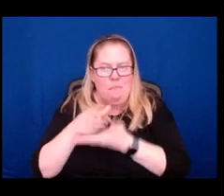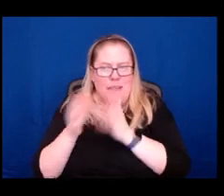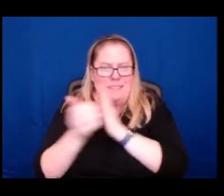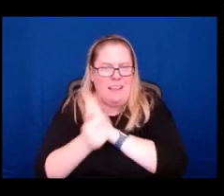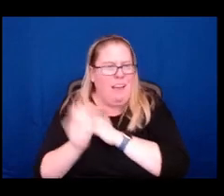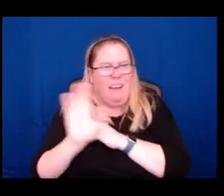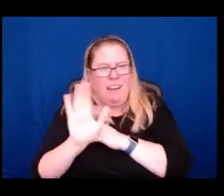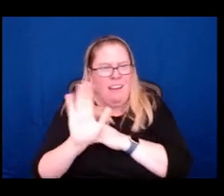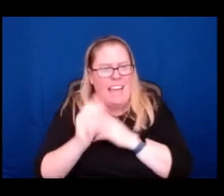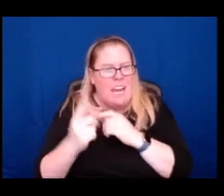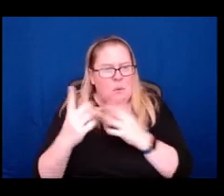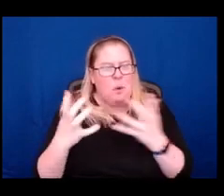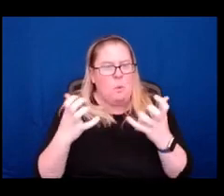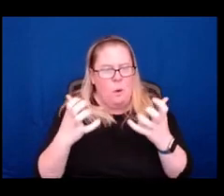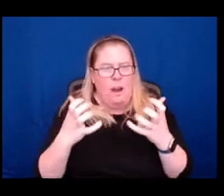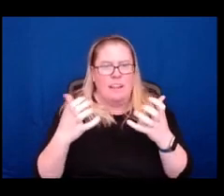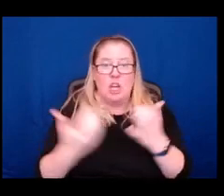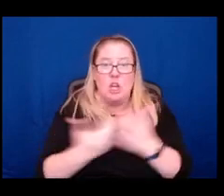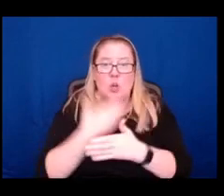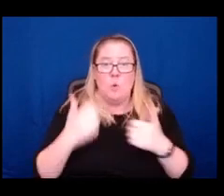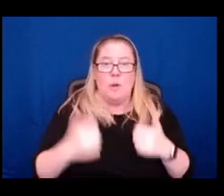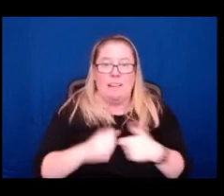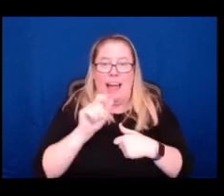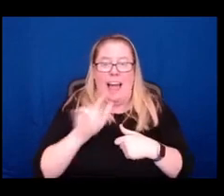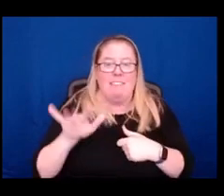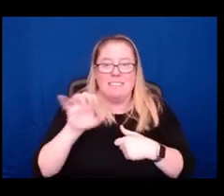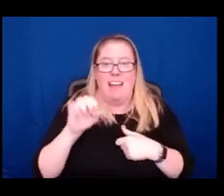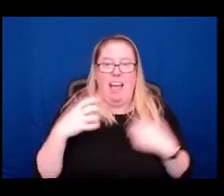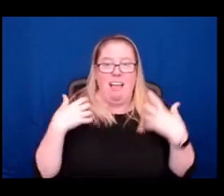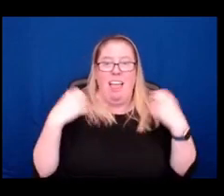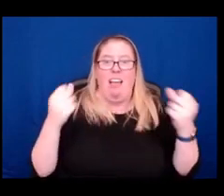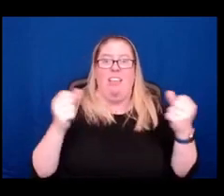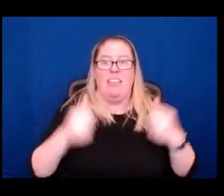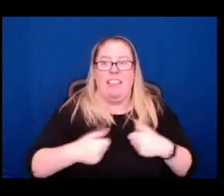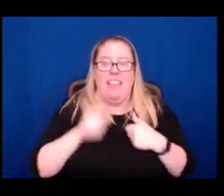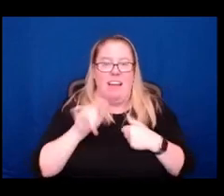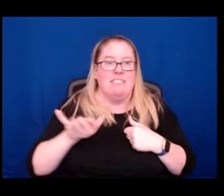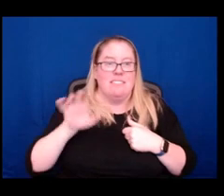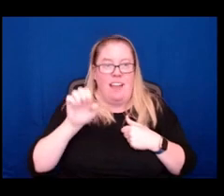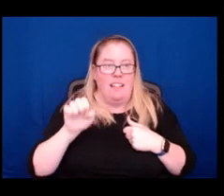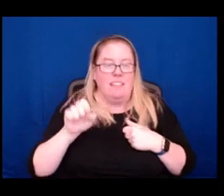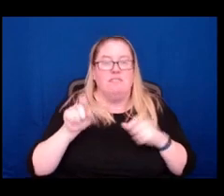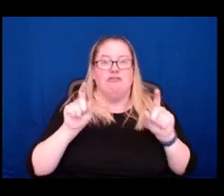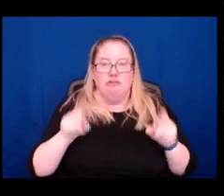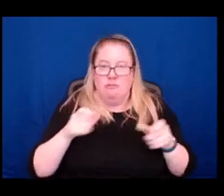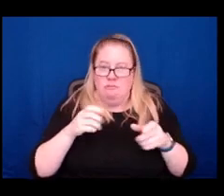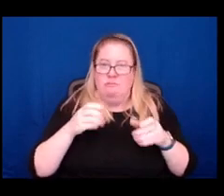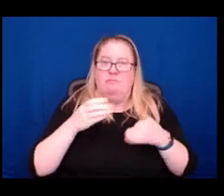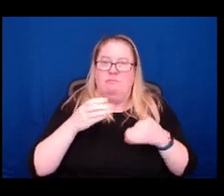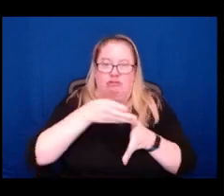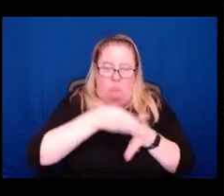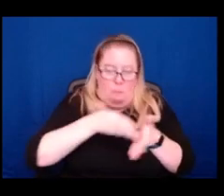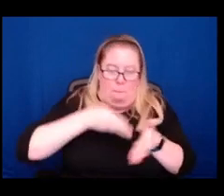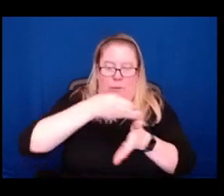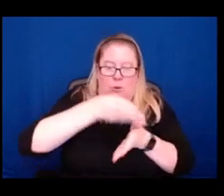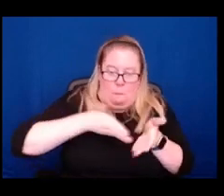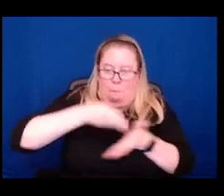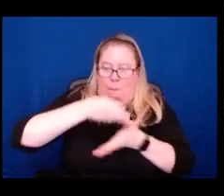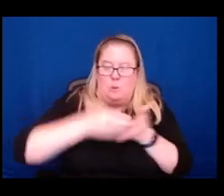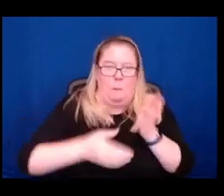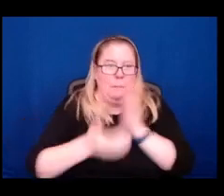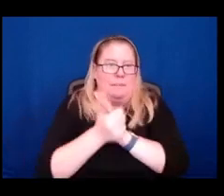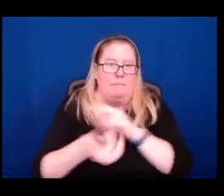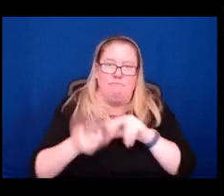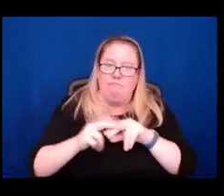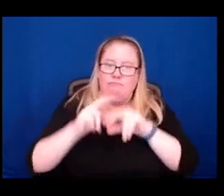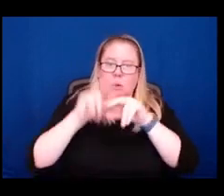a new lifestyle, a healthy lifestyle, should certainly get her chopping skills up, because it's going to really, really help you. And